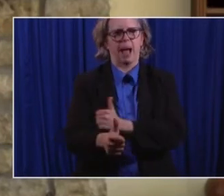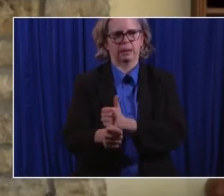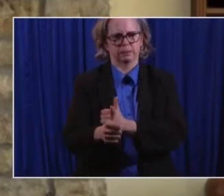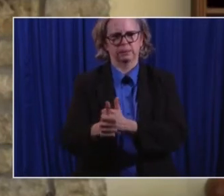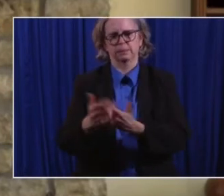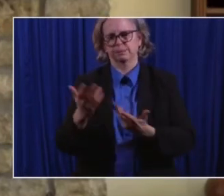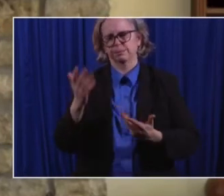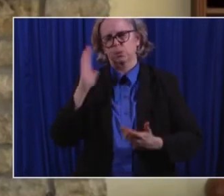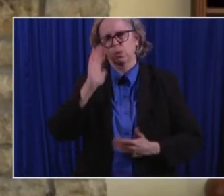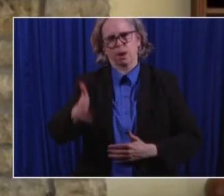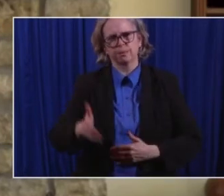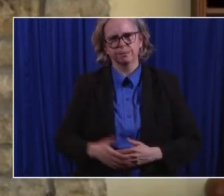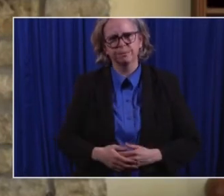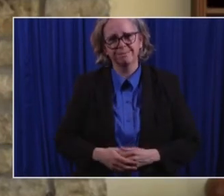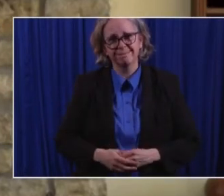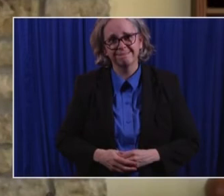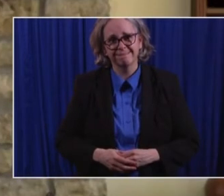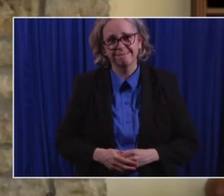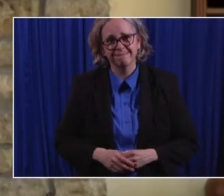it.